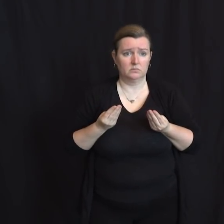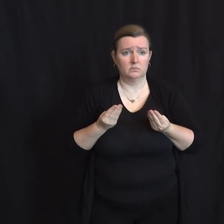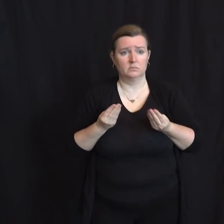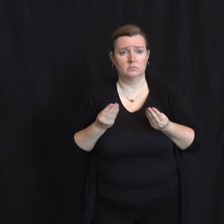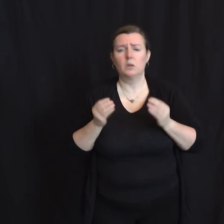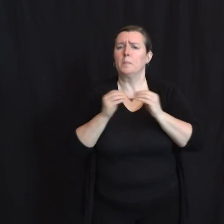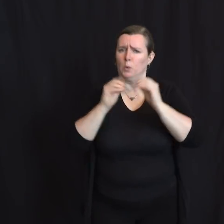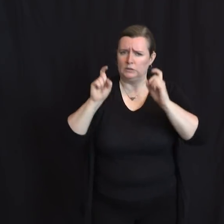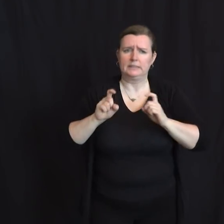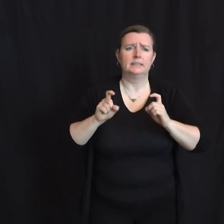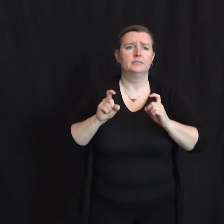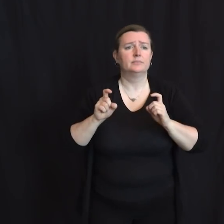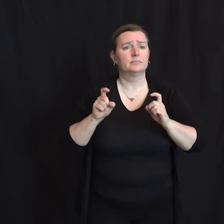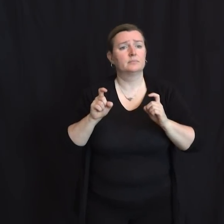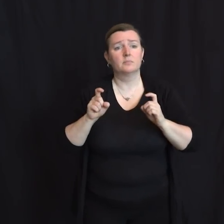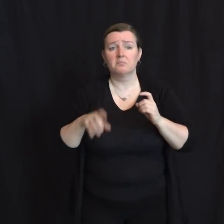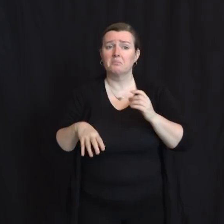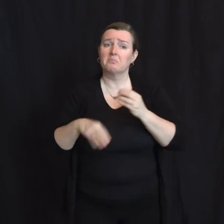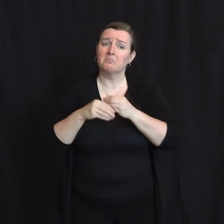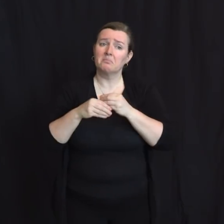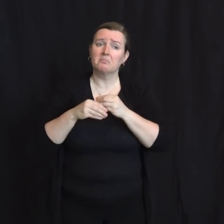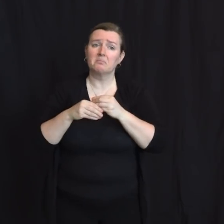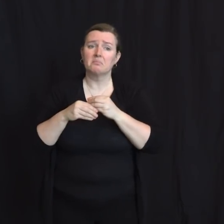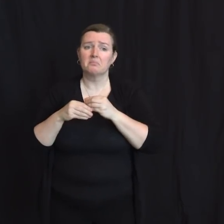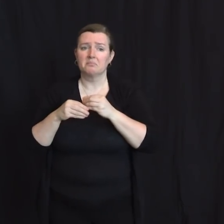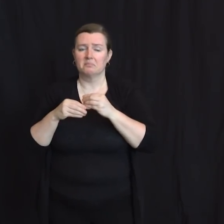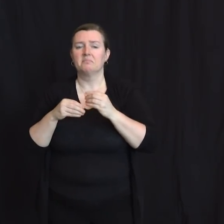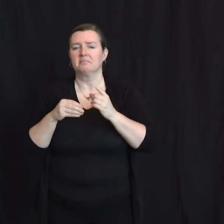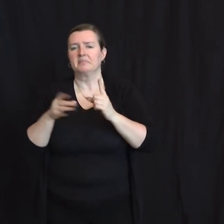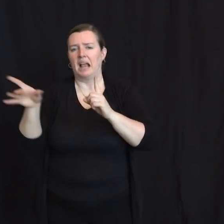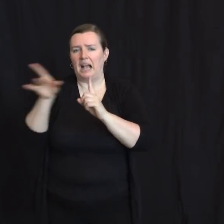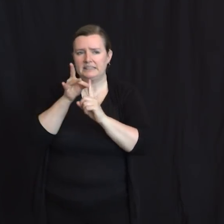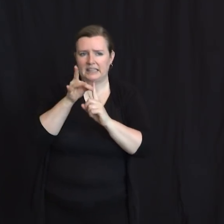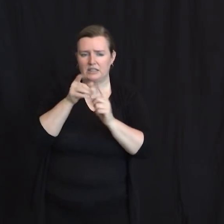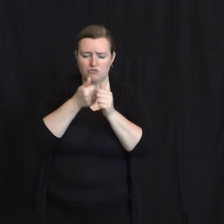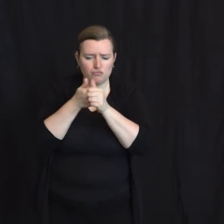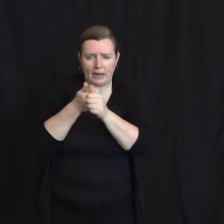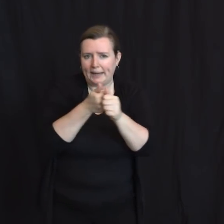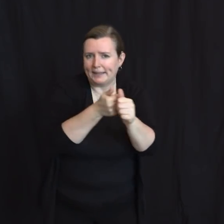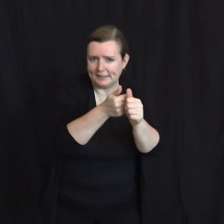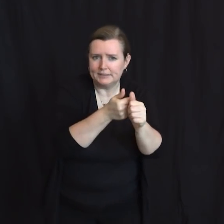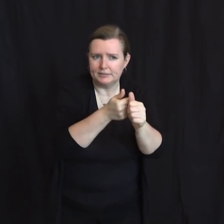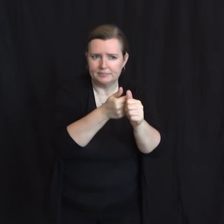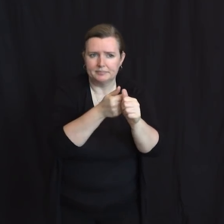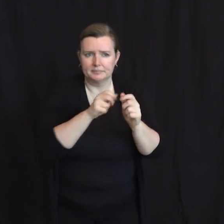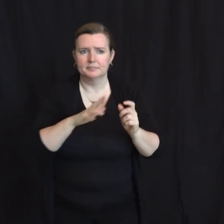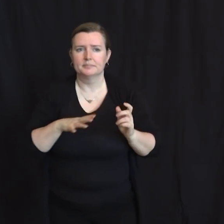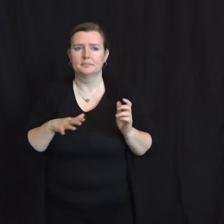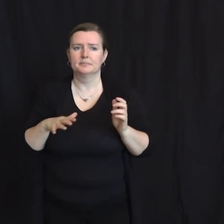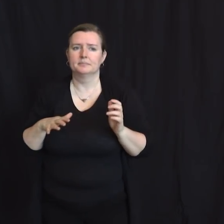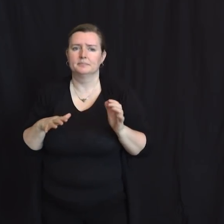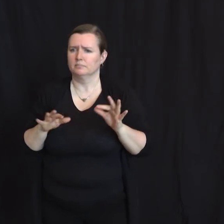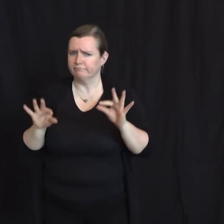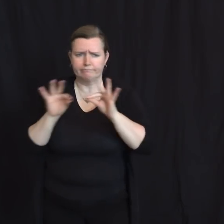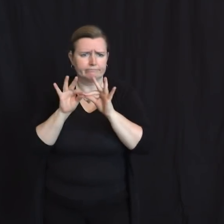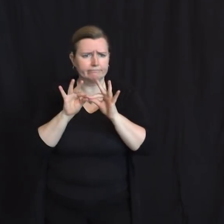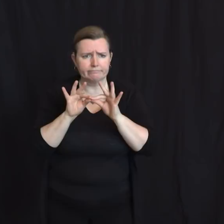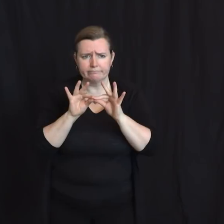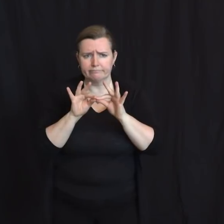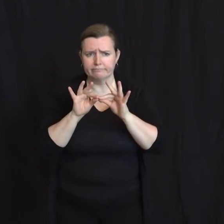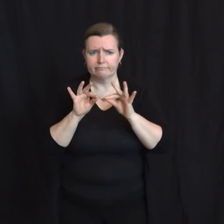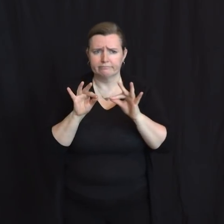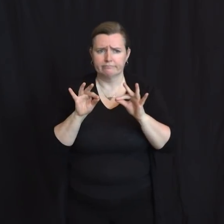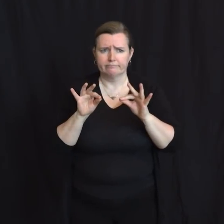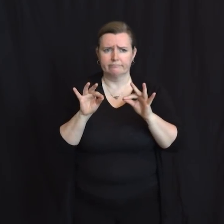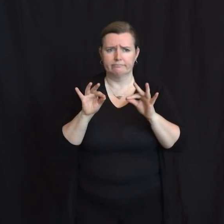contact tracing methodology, which is pretty clear through some of the work that is done historically